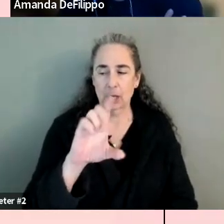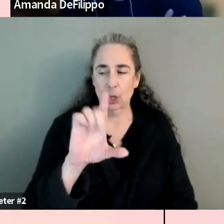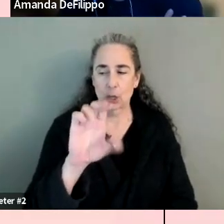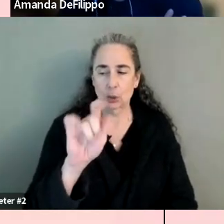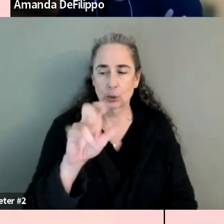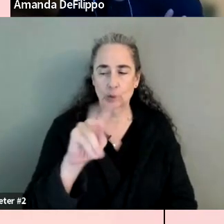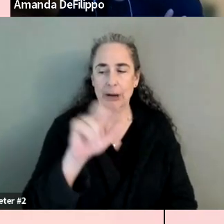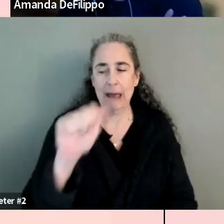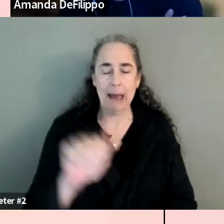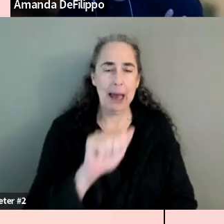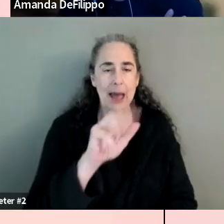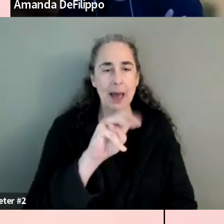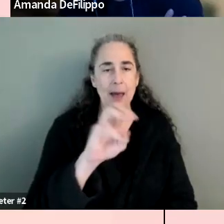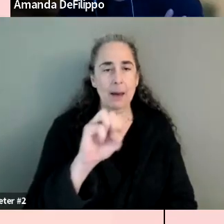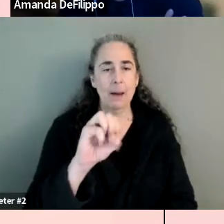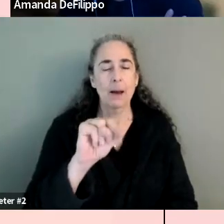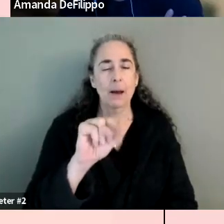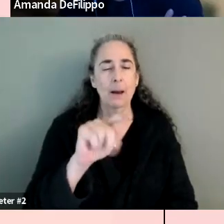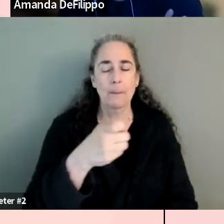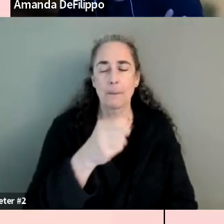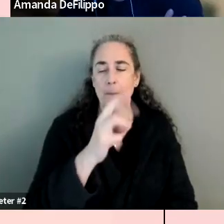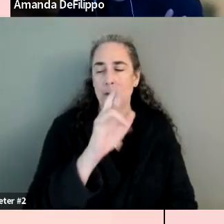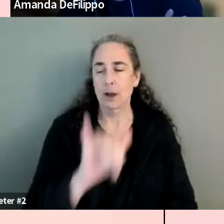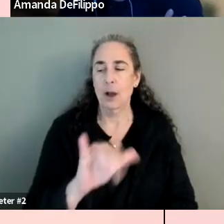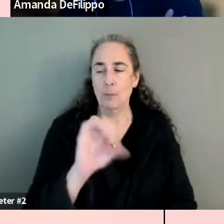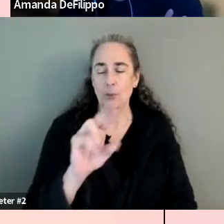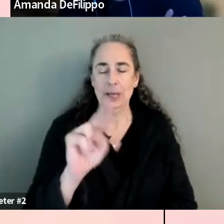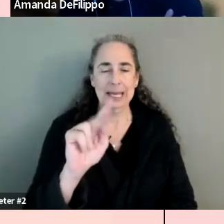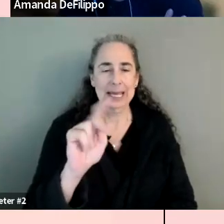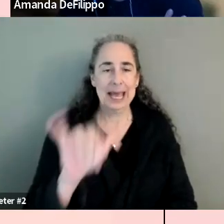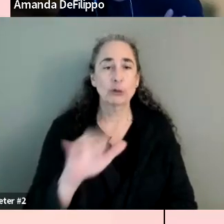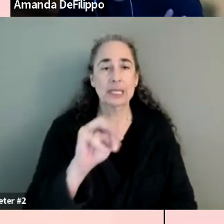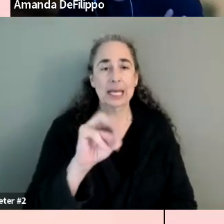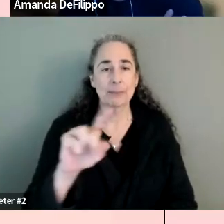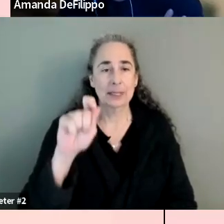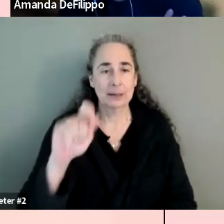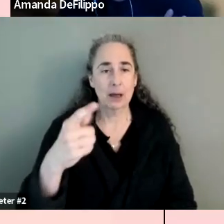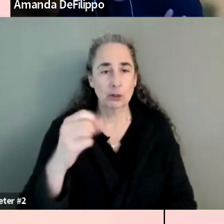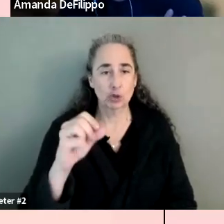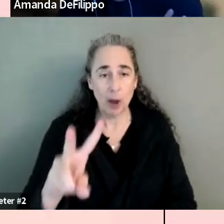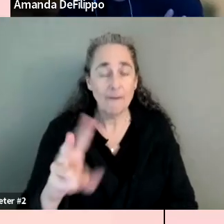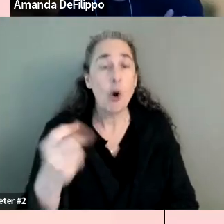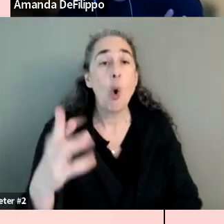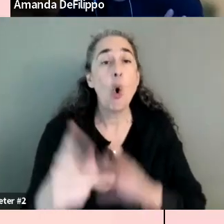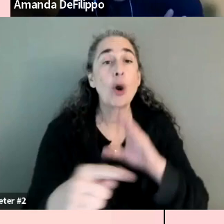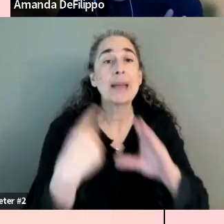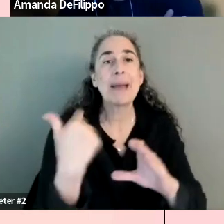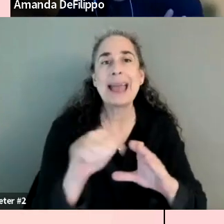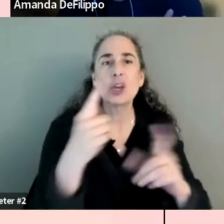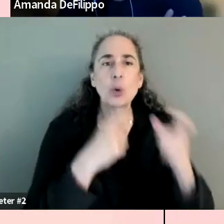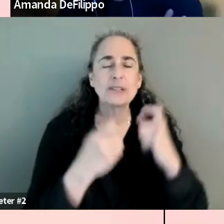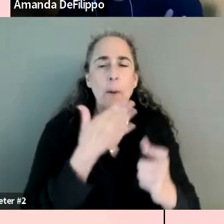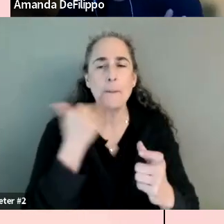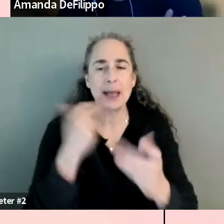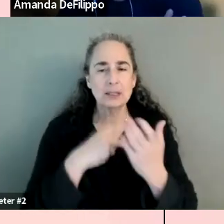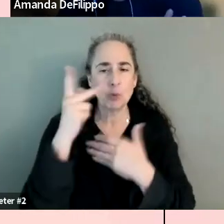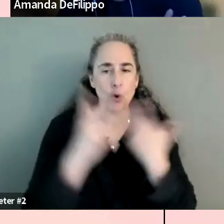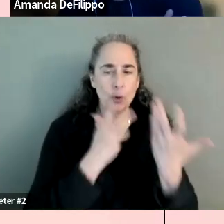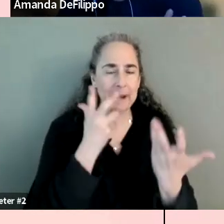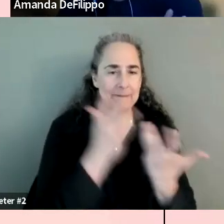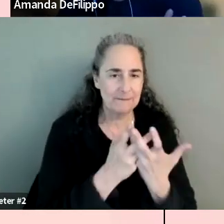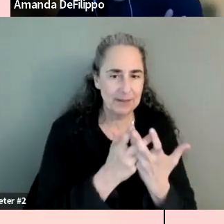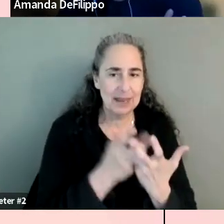rec.inclusion@montgomerycountymd.gov. You can also email this email for any questions to try to find the best fit. If you have a question